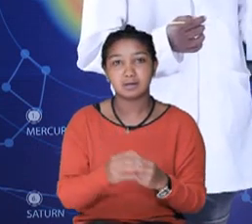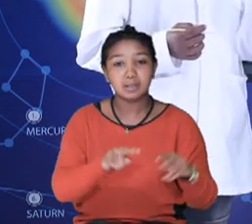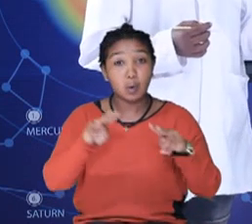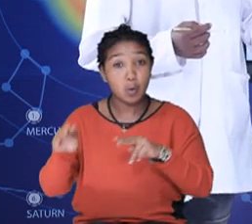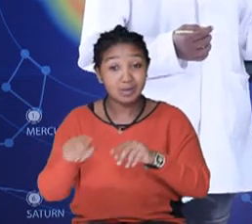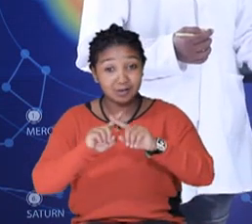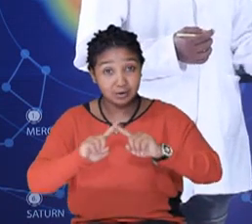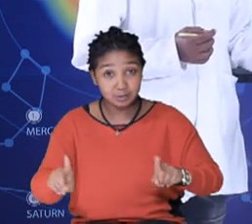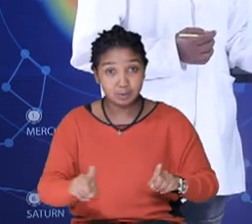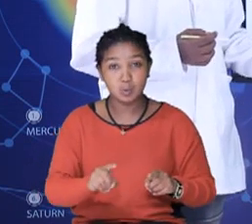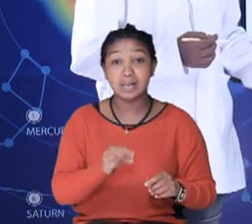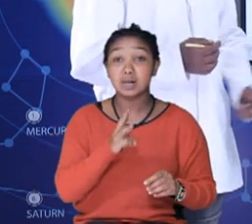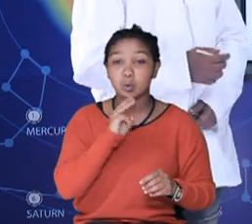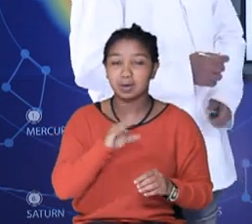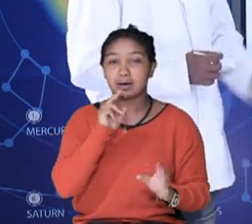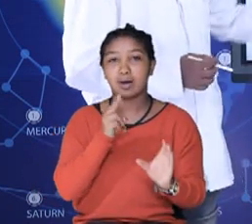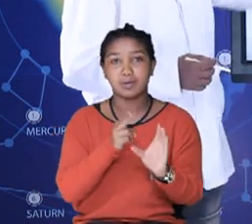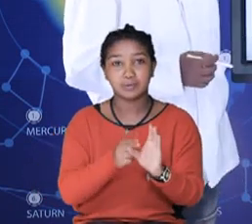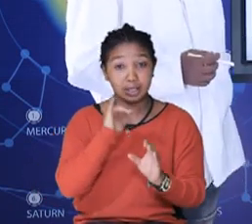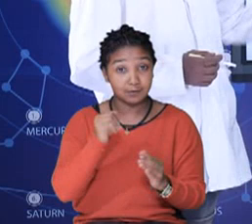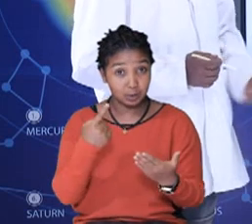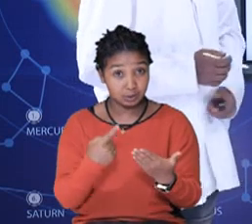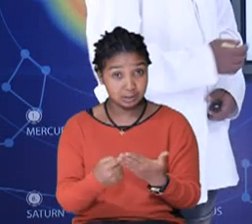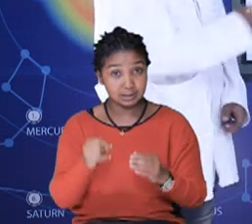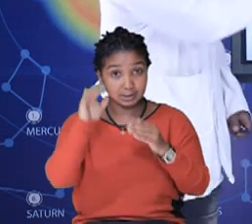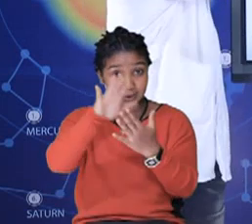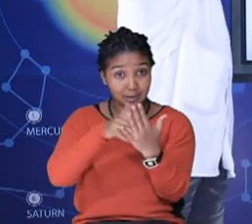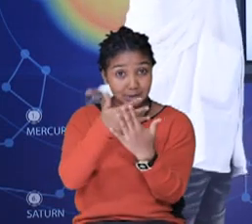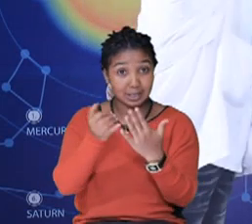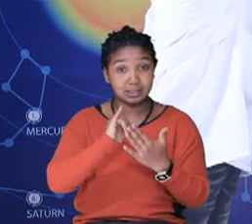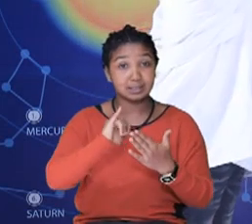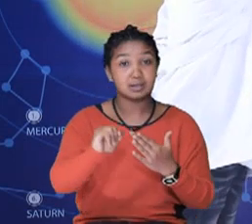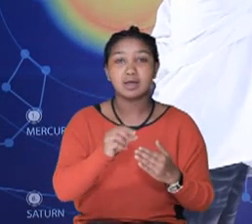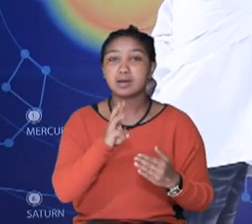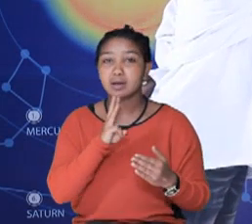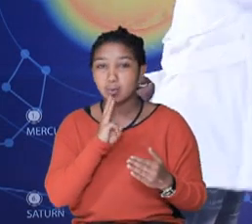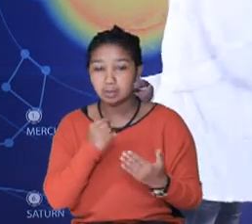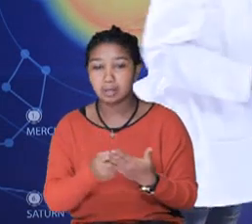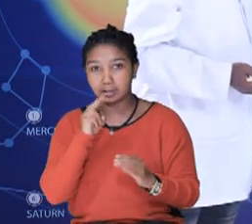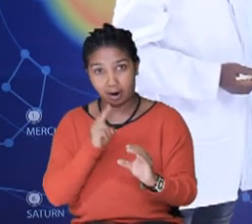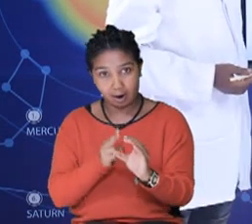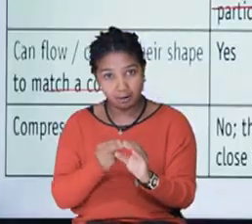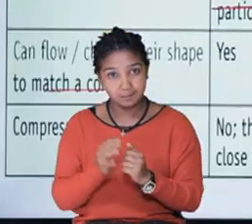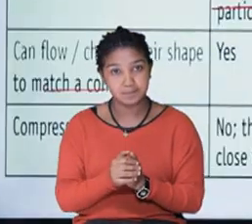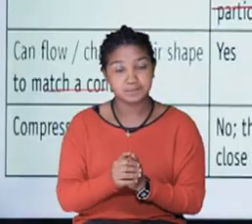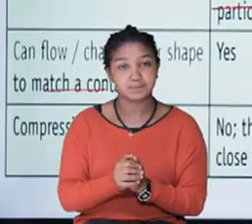difference between liquid and gas. If you look this table, there is liquid, there is a